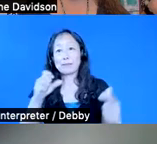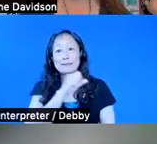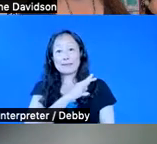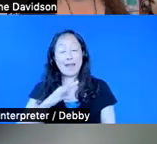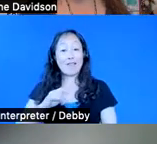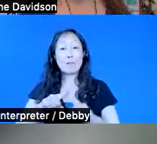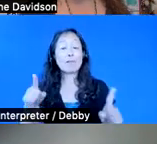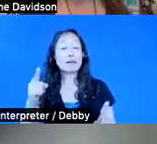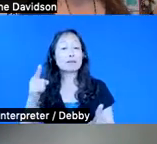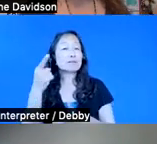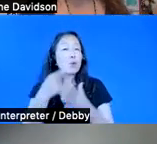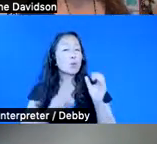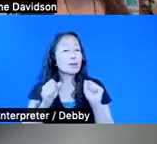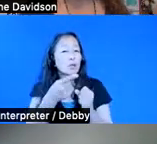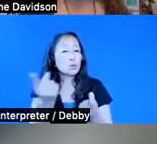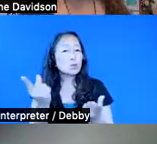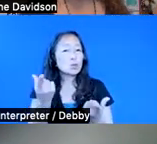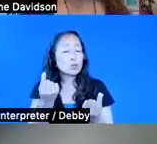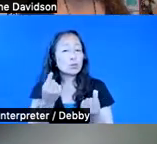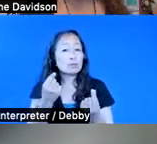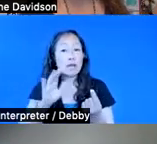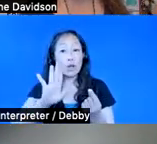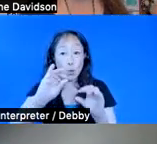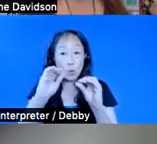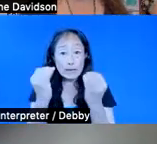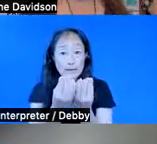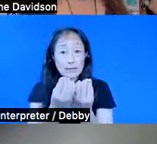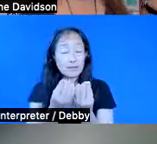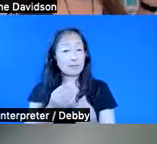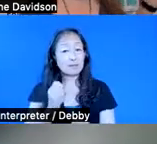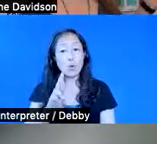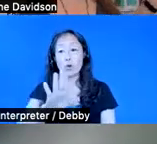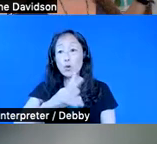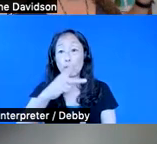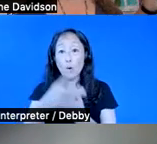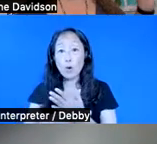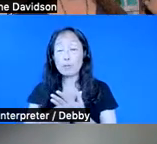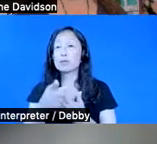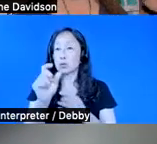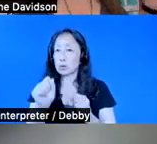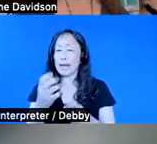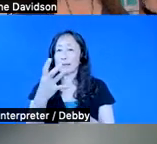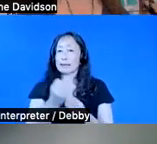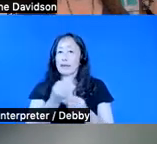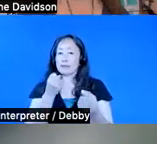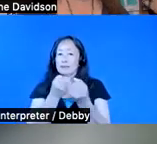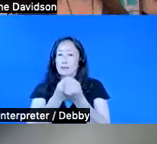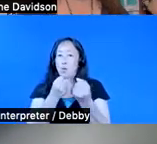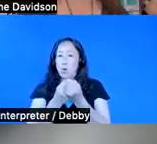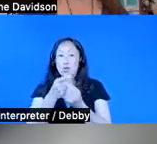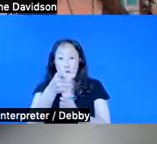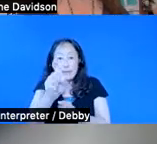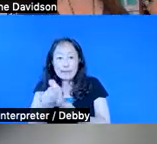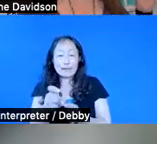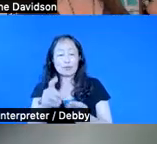in your organization that your program, so you can get the support that you need to provide the best